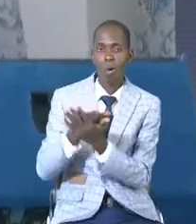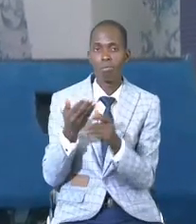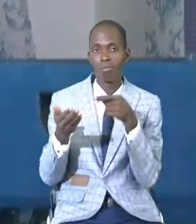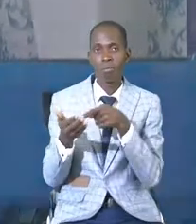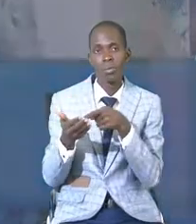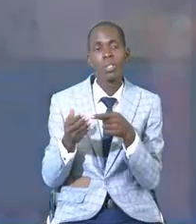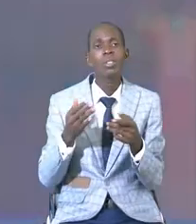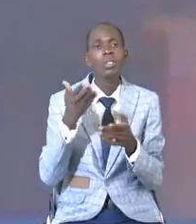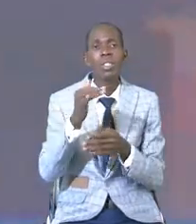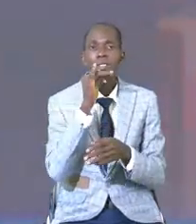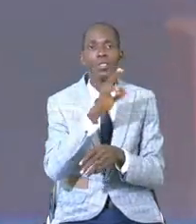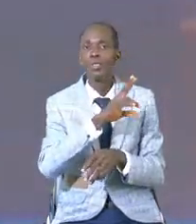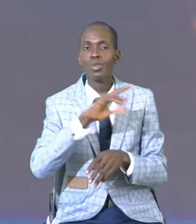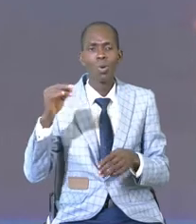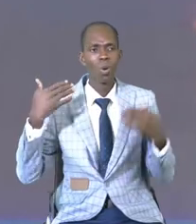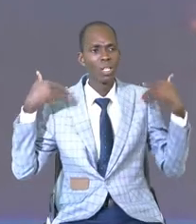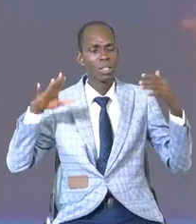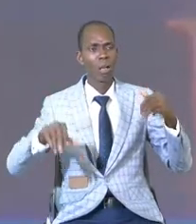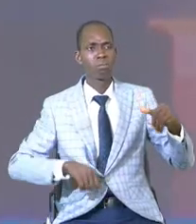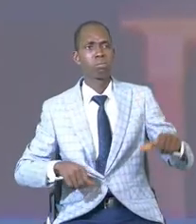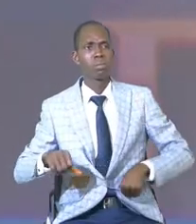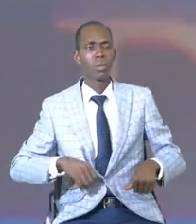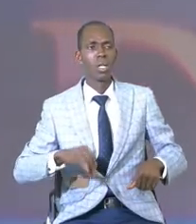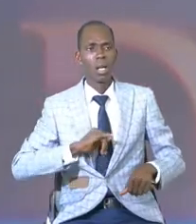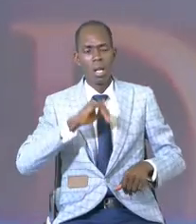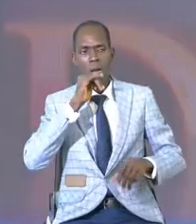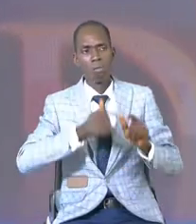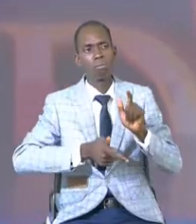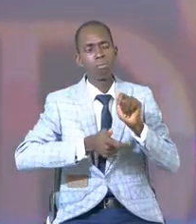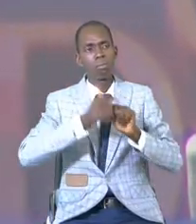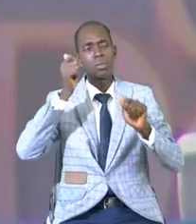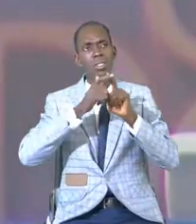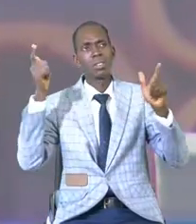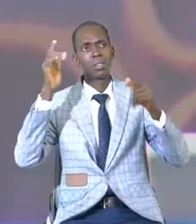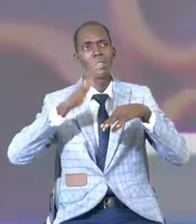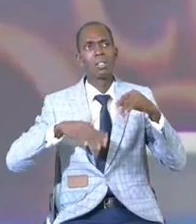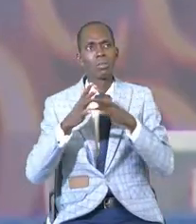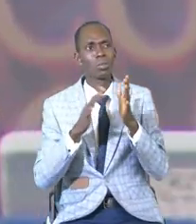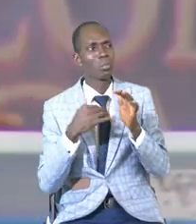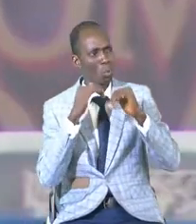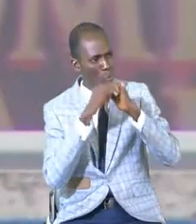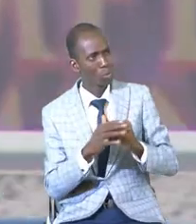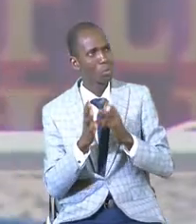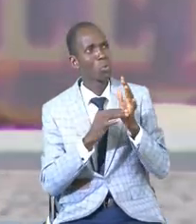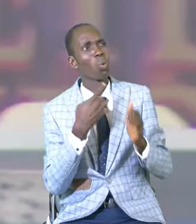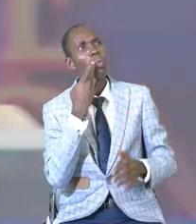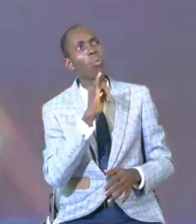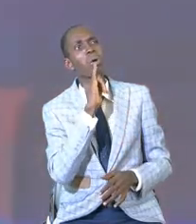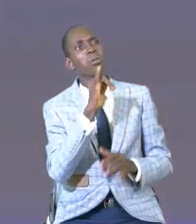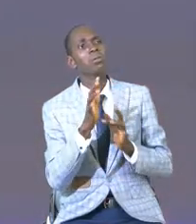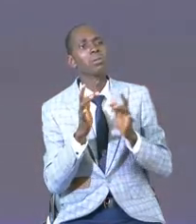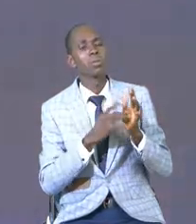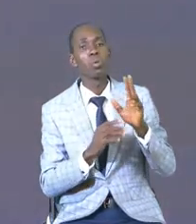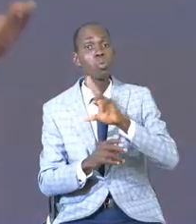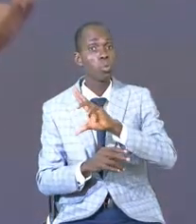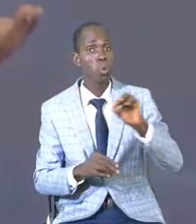I'm higher than that, I'm greater than that, to worship Jesus. Who is Jesus? All of them. There was no exception